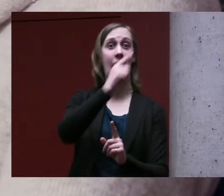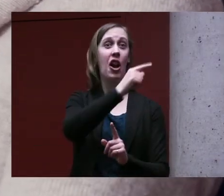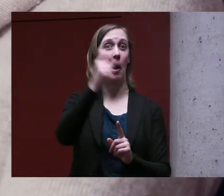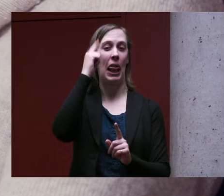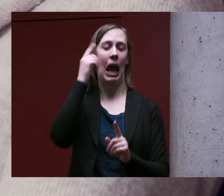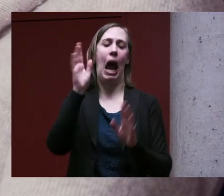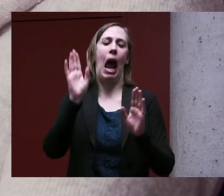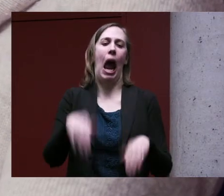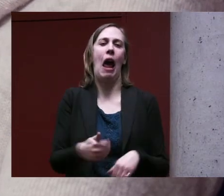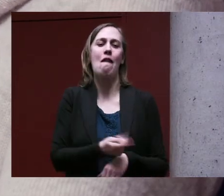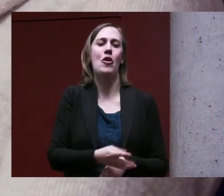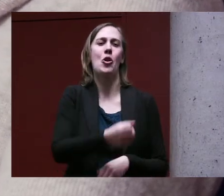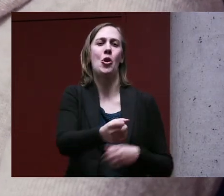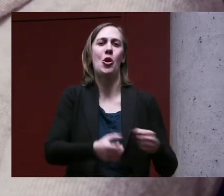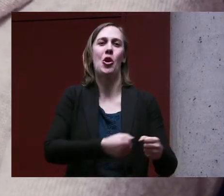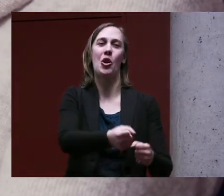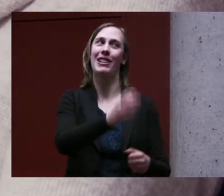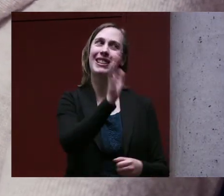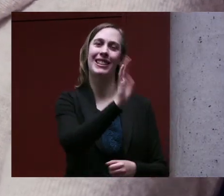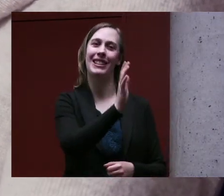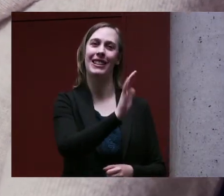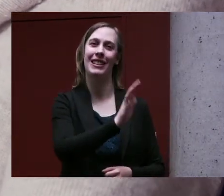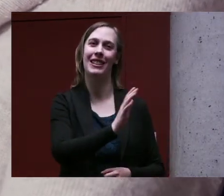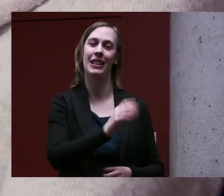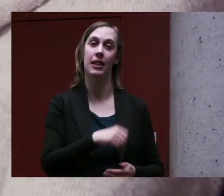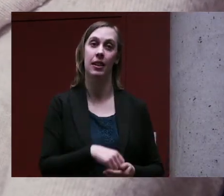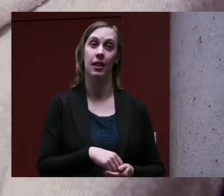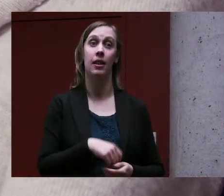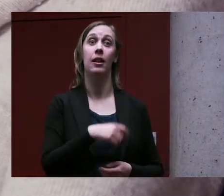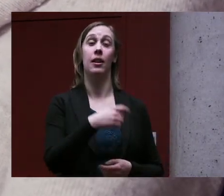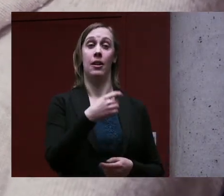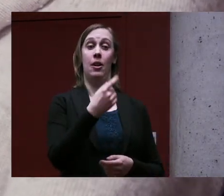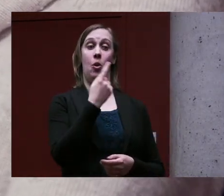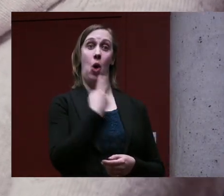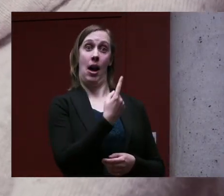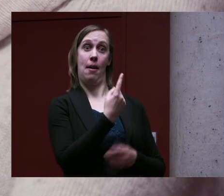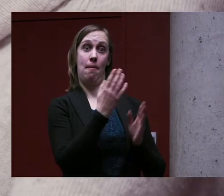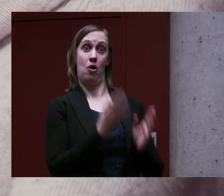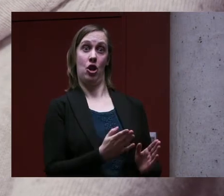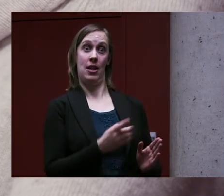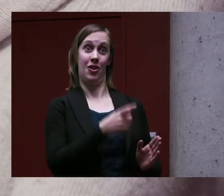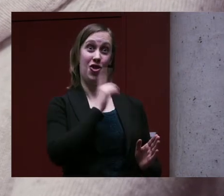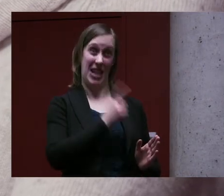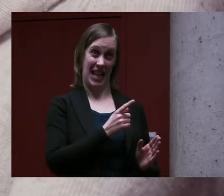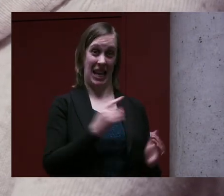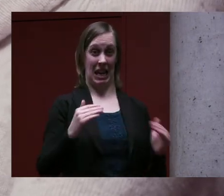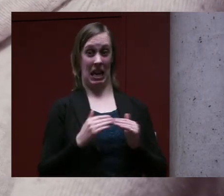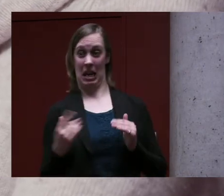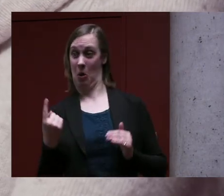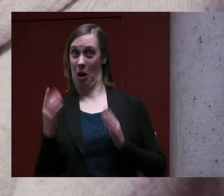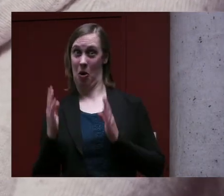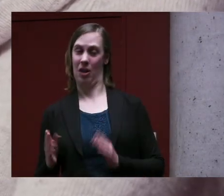unrealistically allots. The labor allotted for one person is not for one person, but